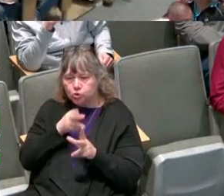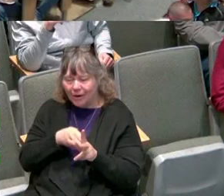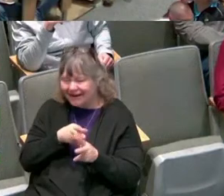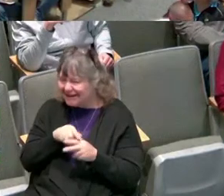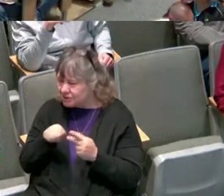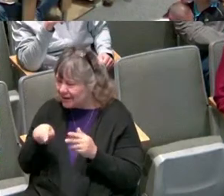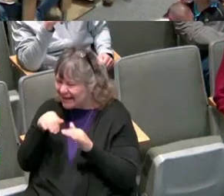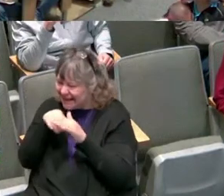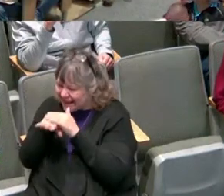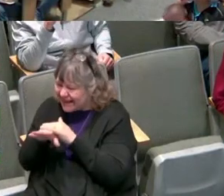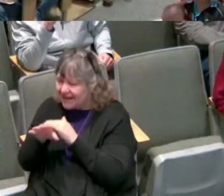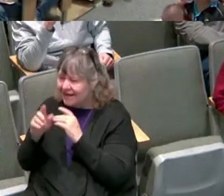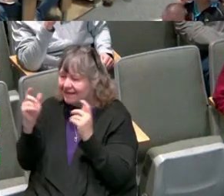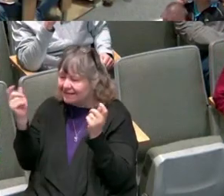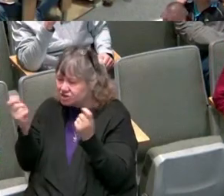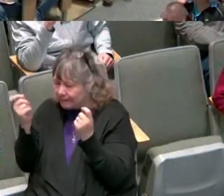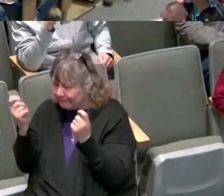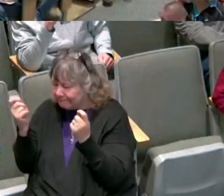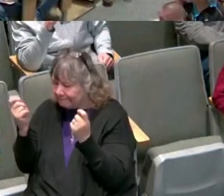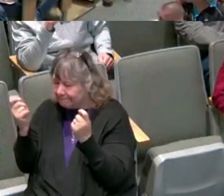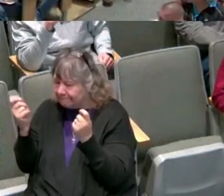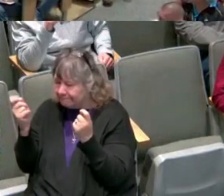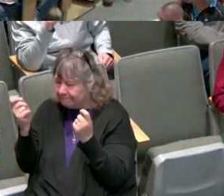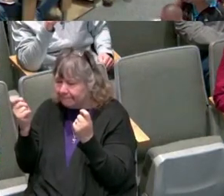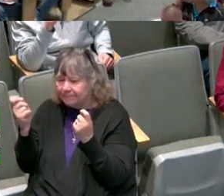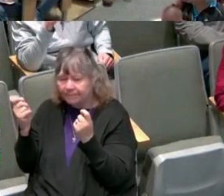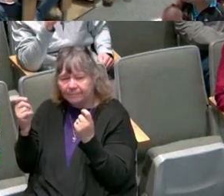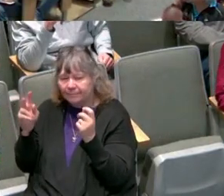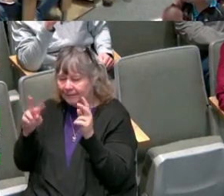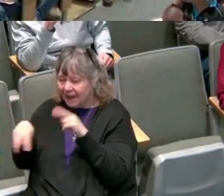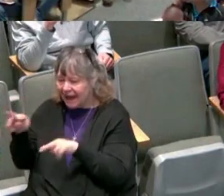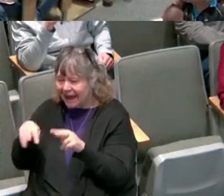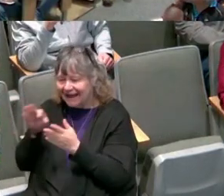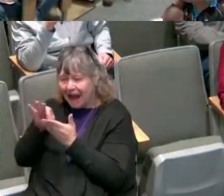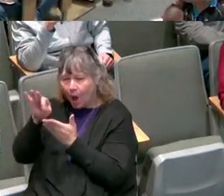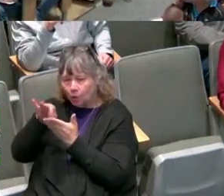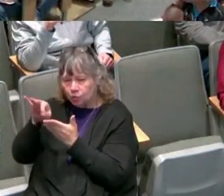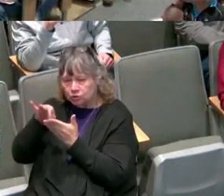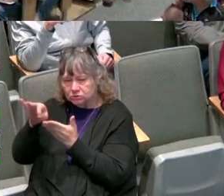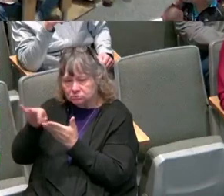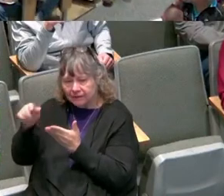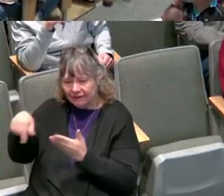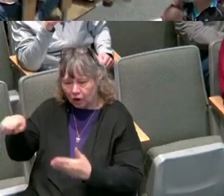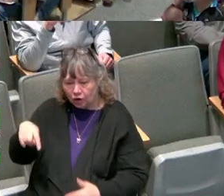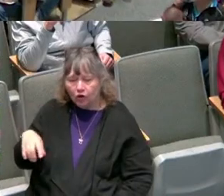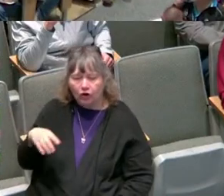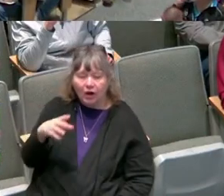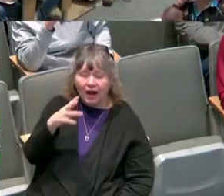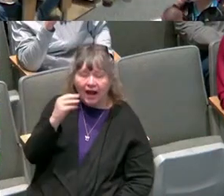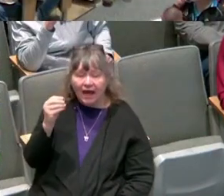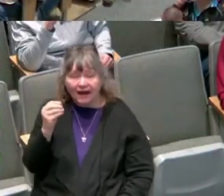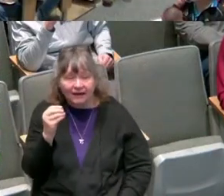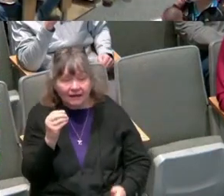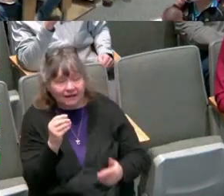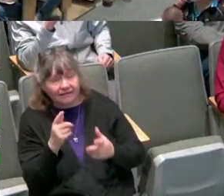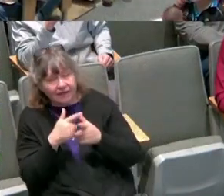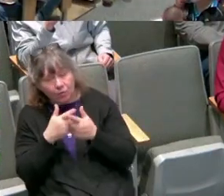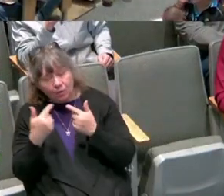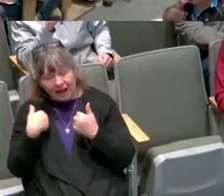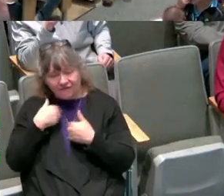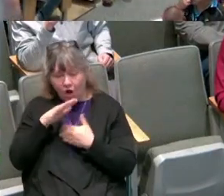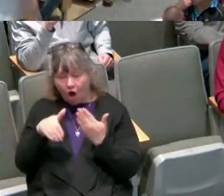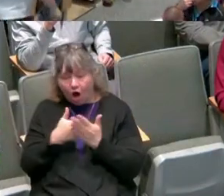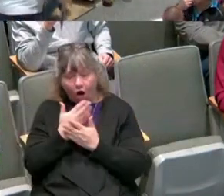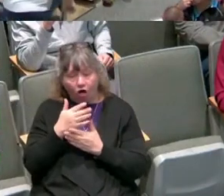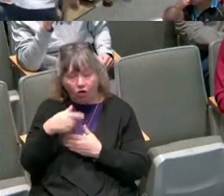go into the um the gym and do a count in there and then we will have all those